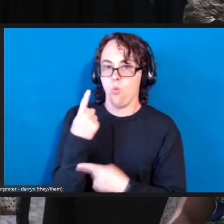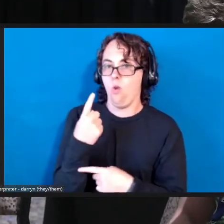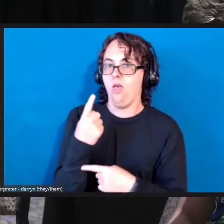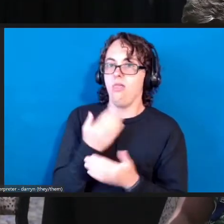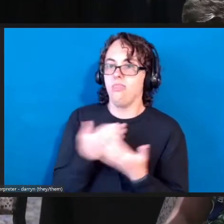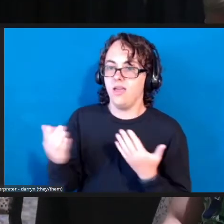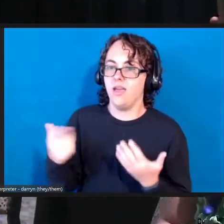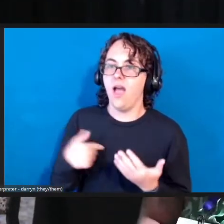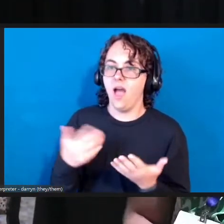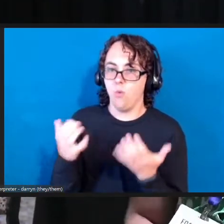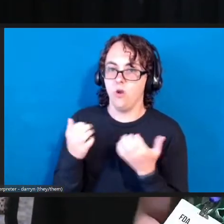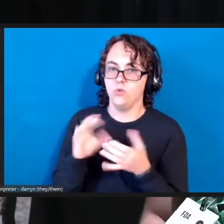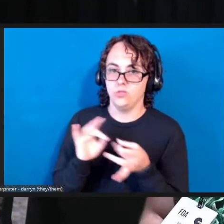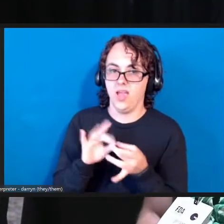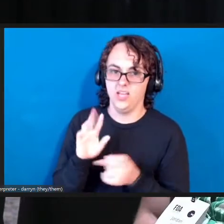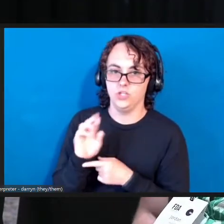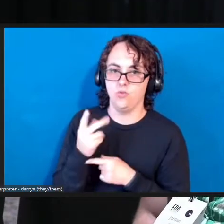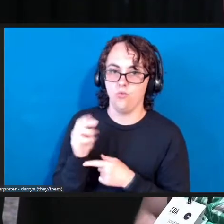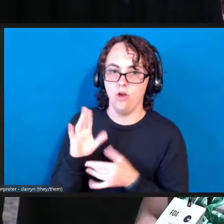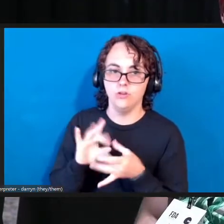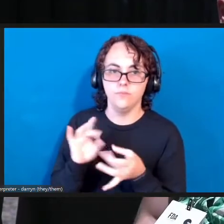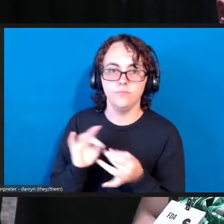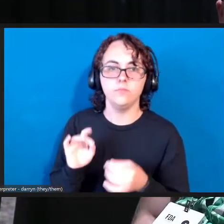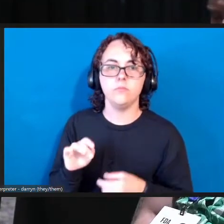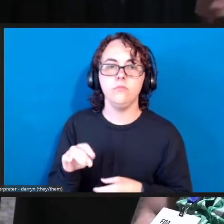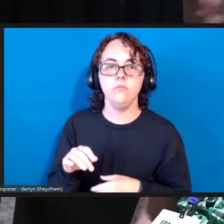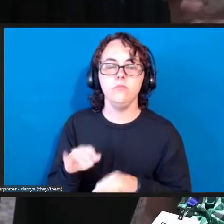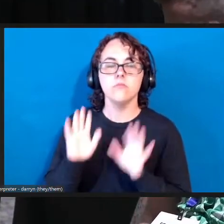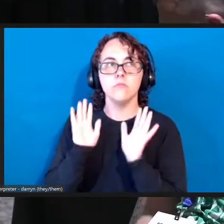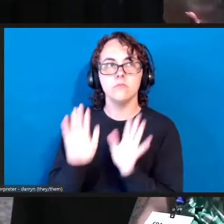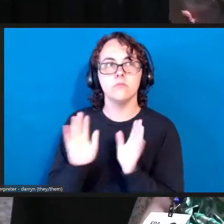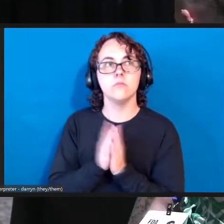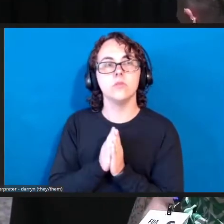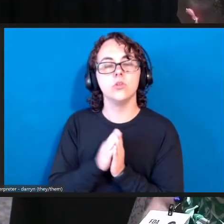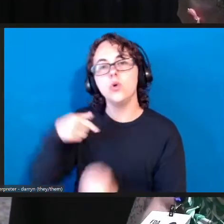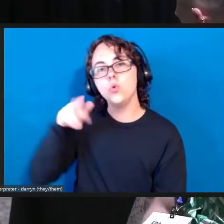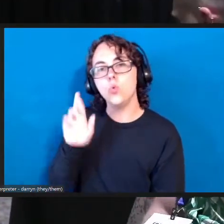say is that queer theater